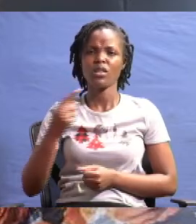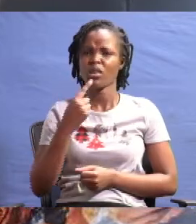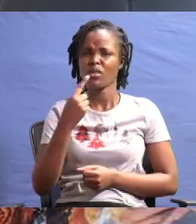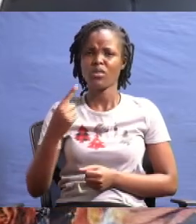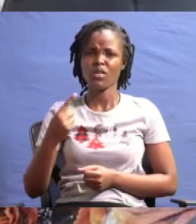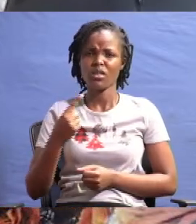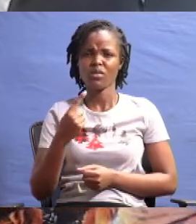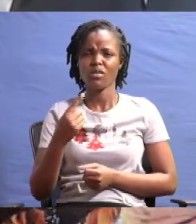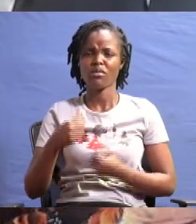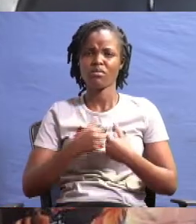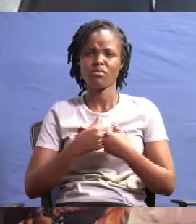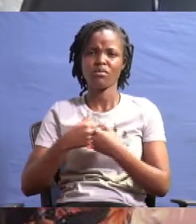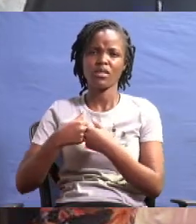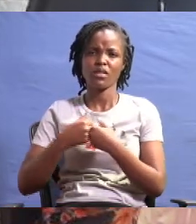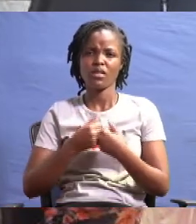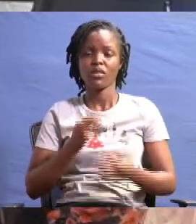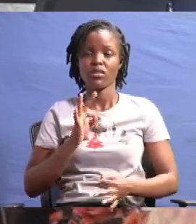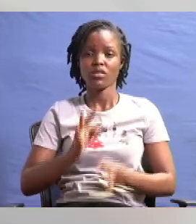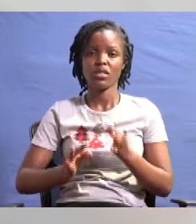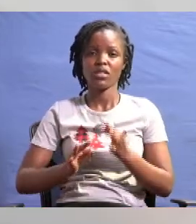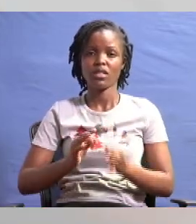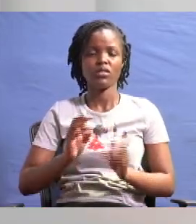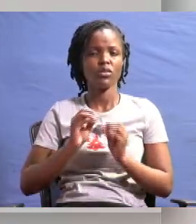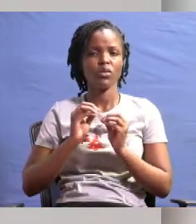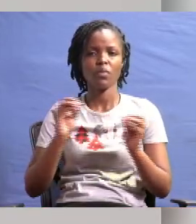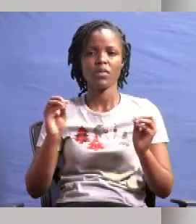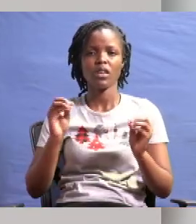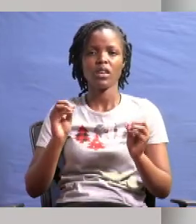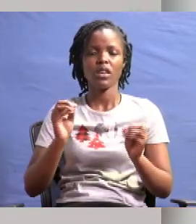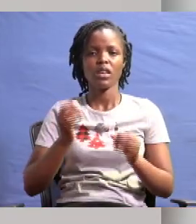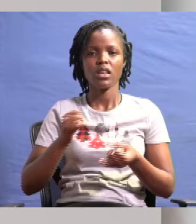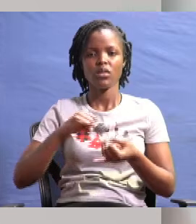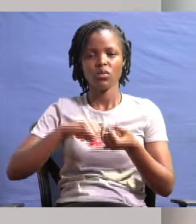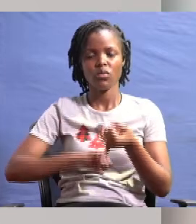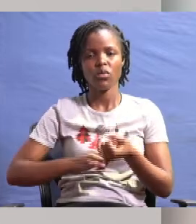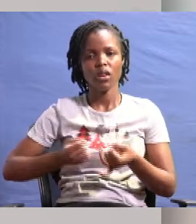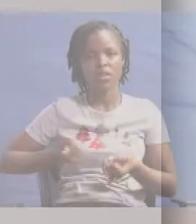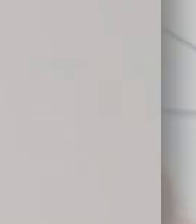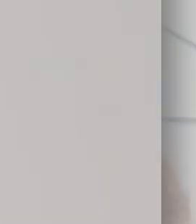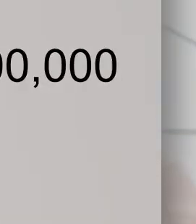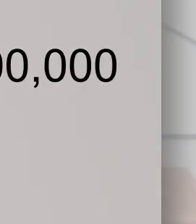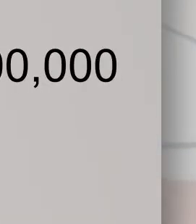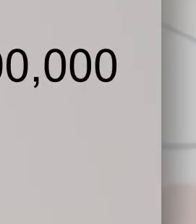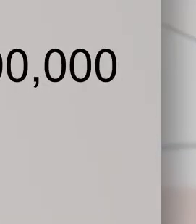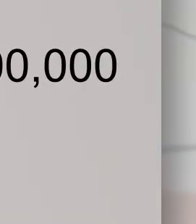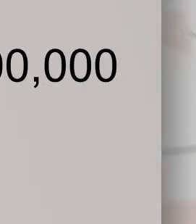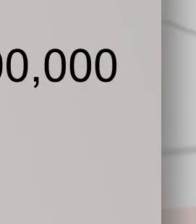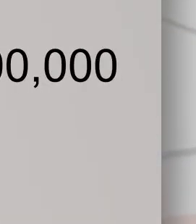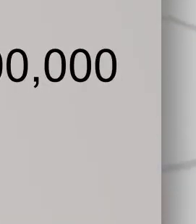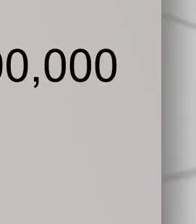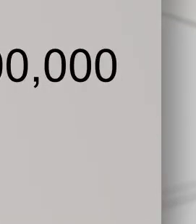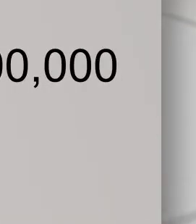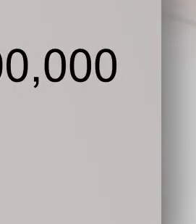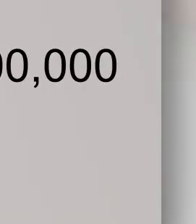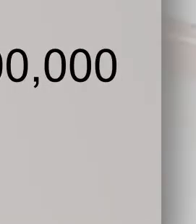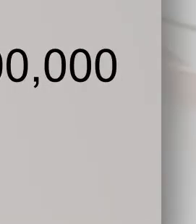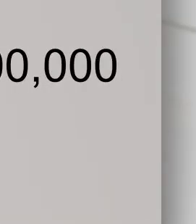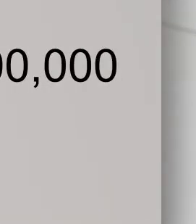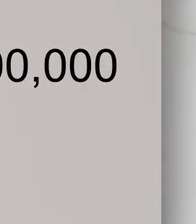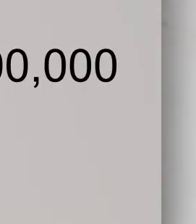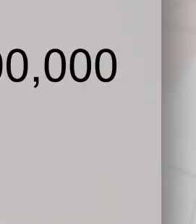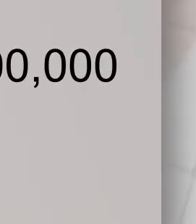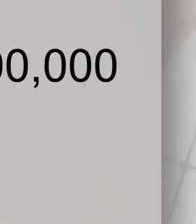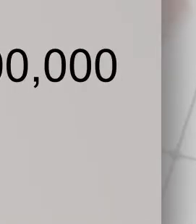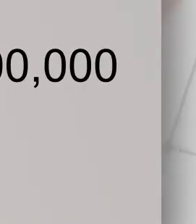facing justice. His wife, Susan Wangari Ndung'u, was sentenced to a year in prison or a fine of 500,000 Kenyan